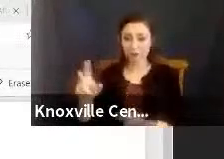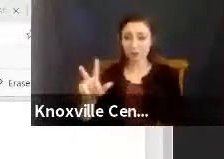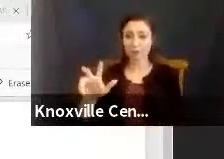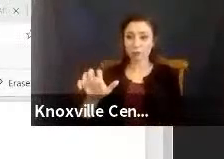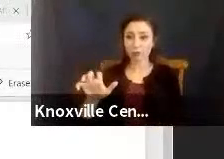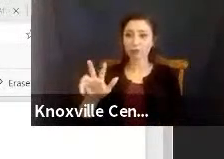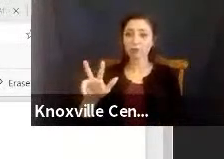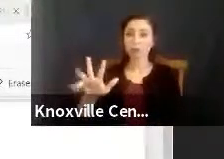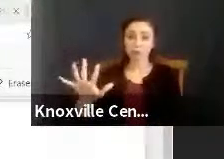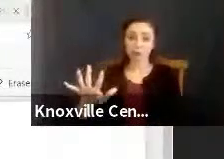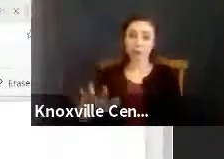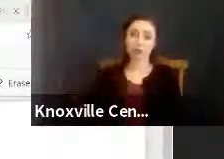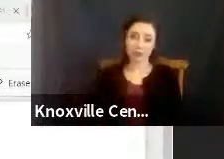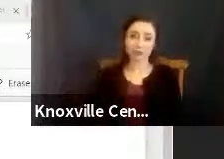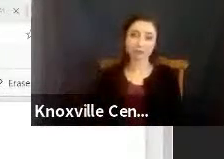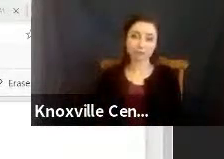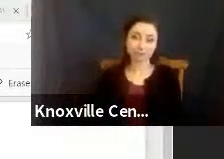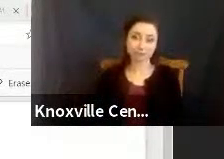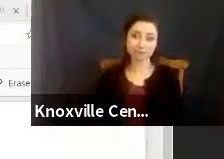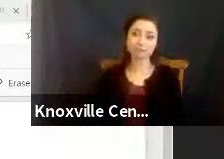cases. And